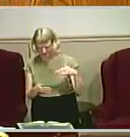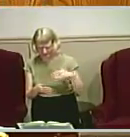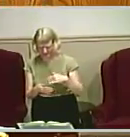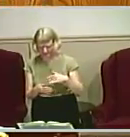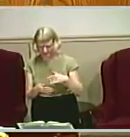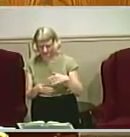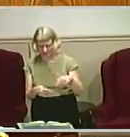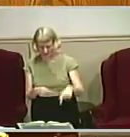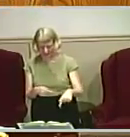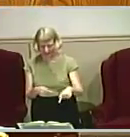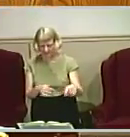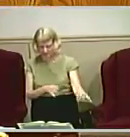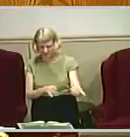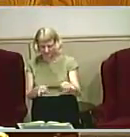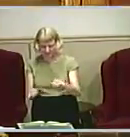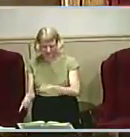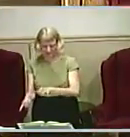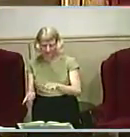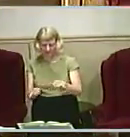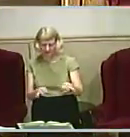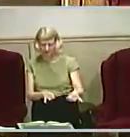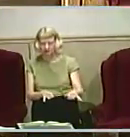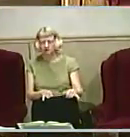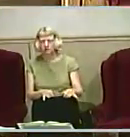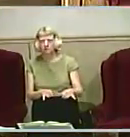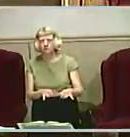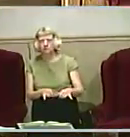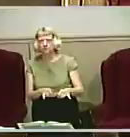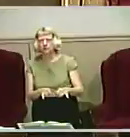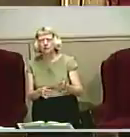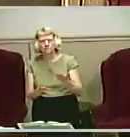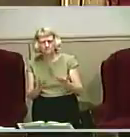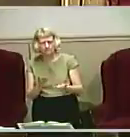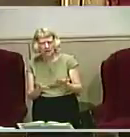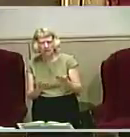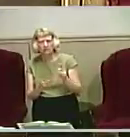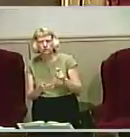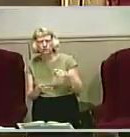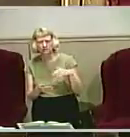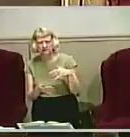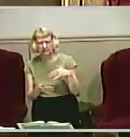time, actually, I think when I was studying for this, it brought me out of maybe I should study